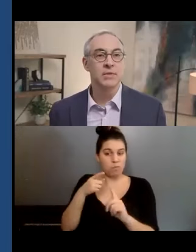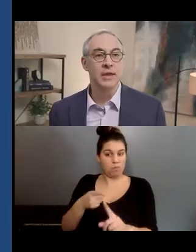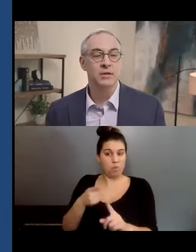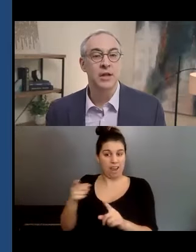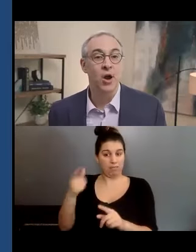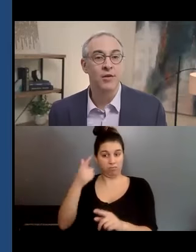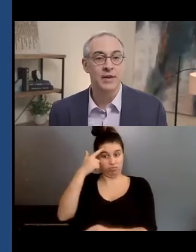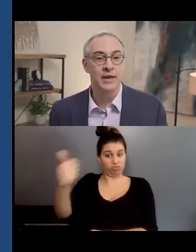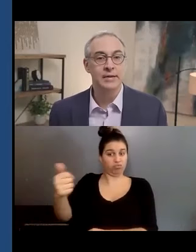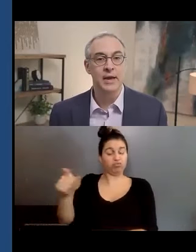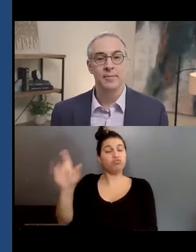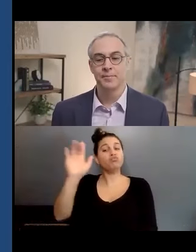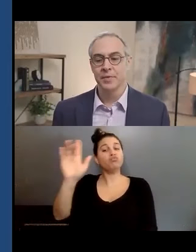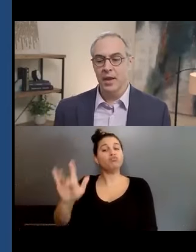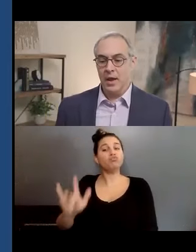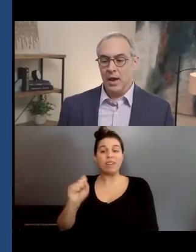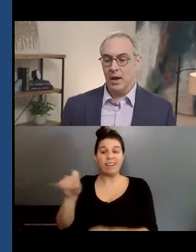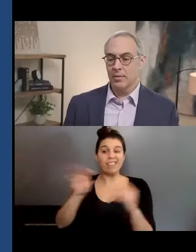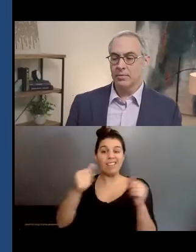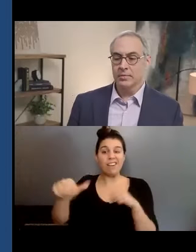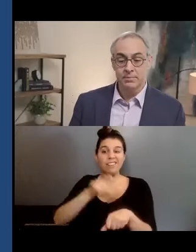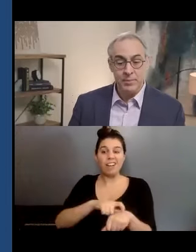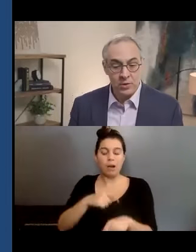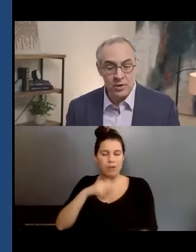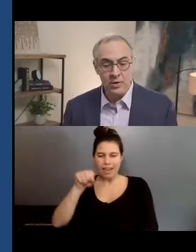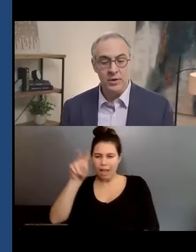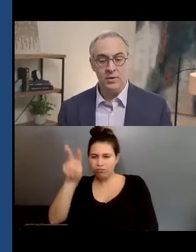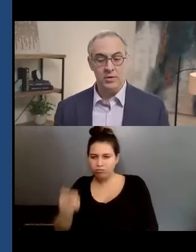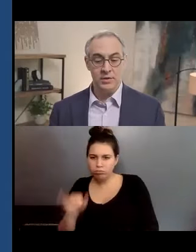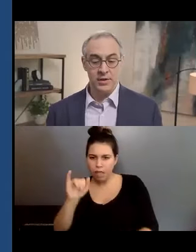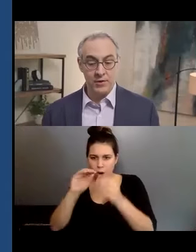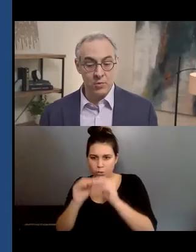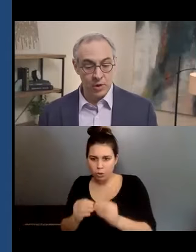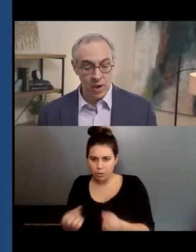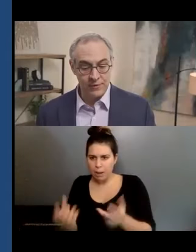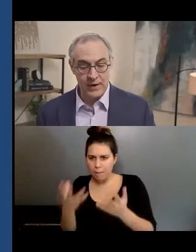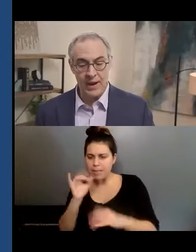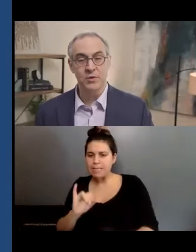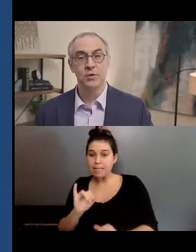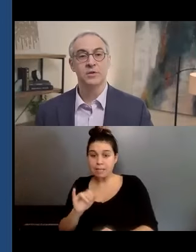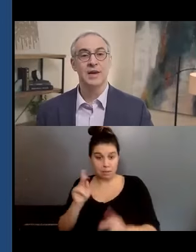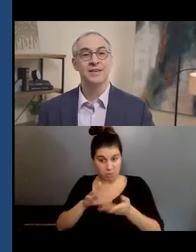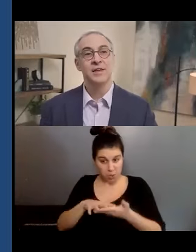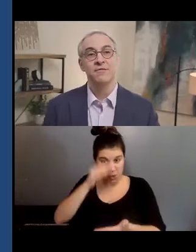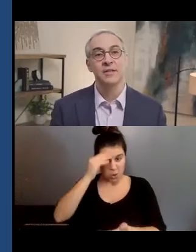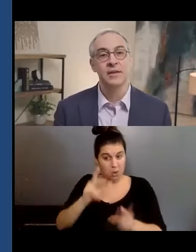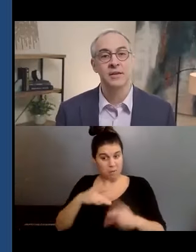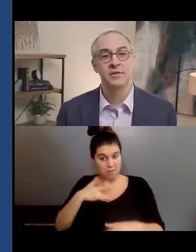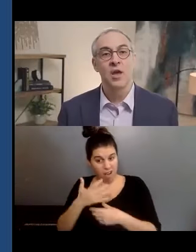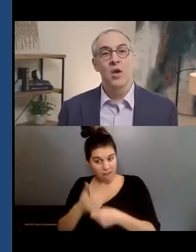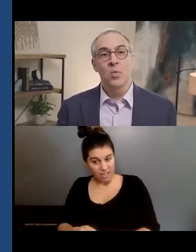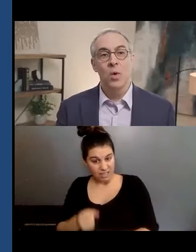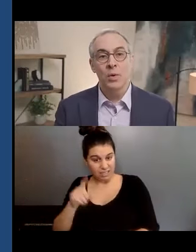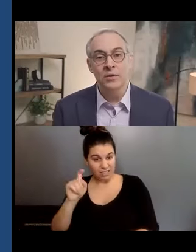could click off at any time. Did people learn? Did they feel more confident afterwards? And did they feel